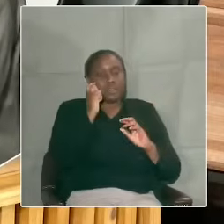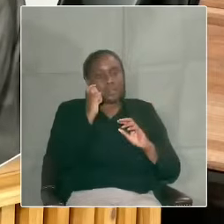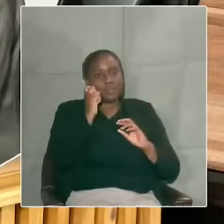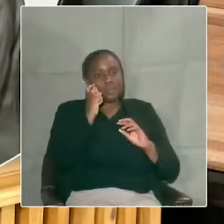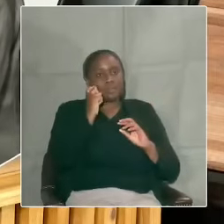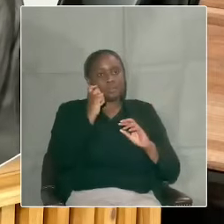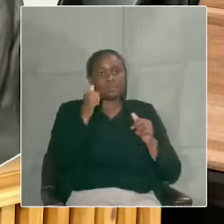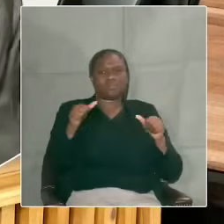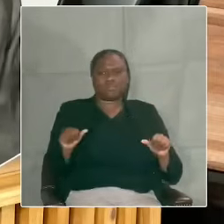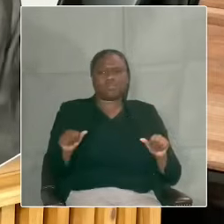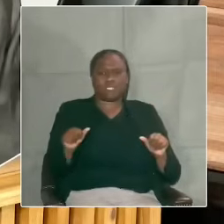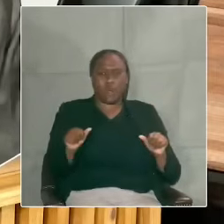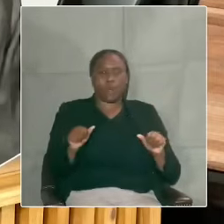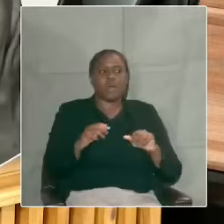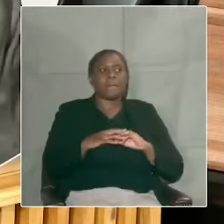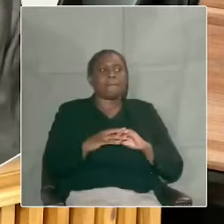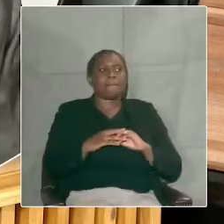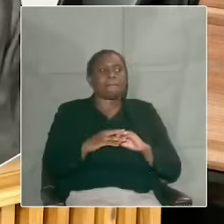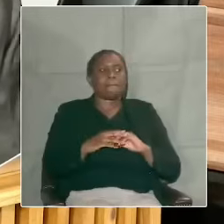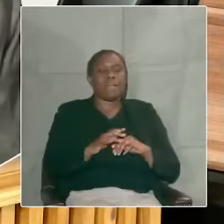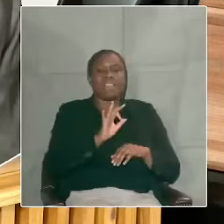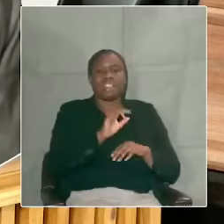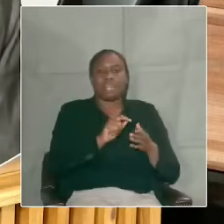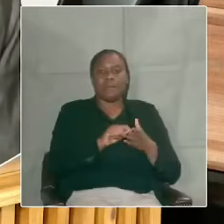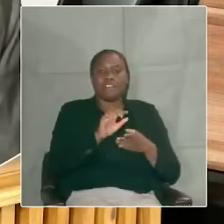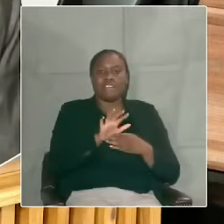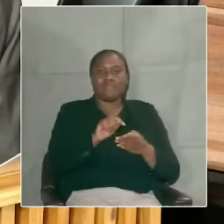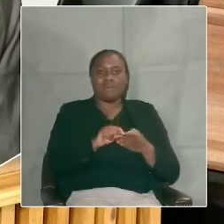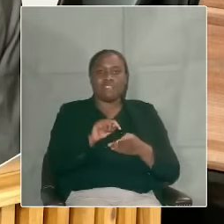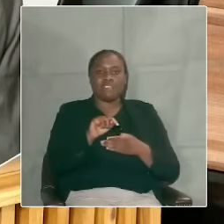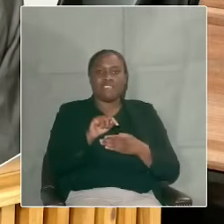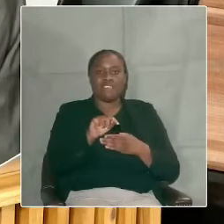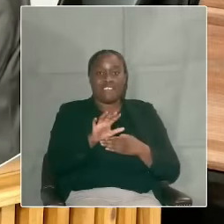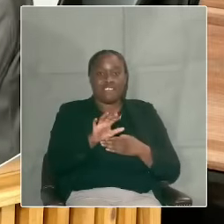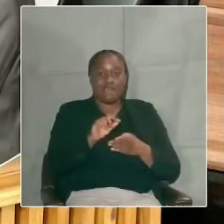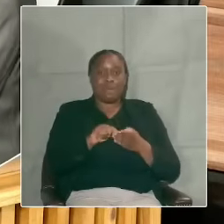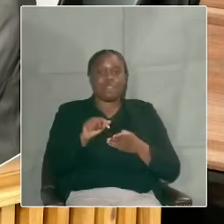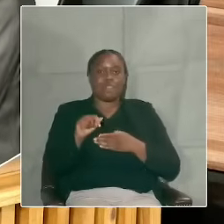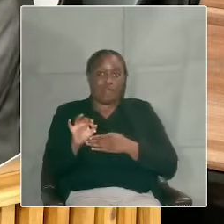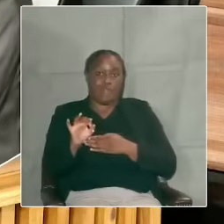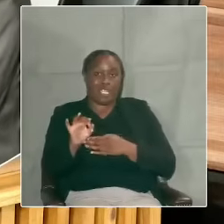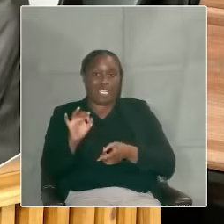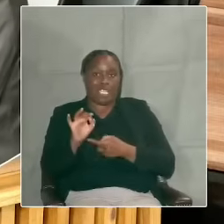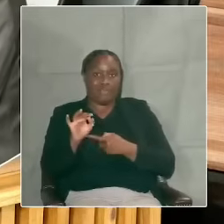to proceed from there to go to 3.5.3